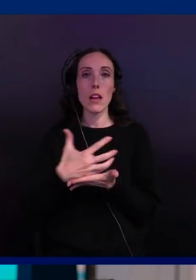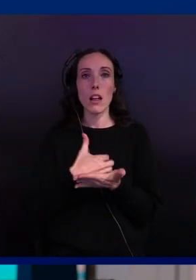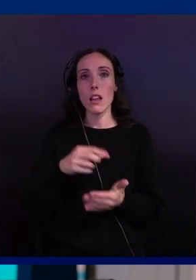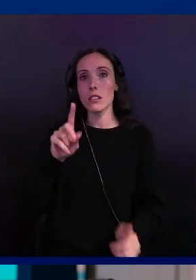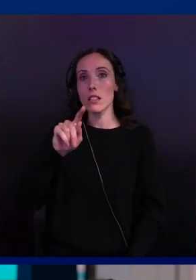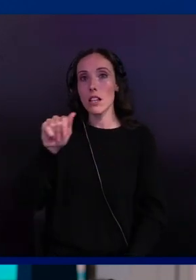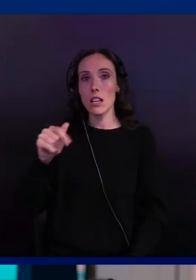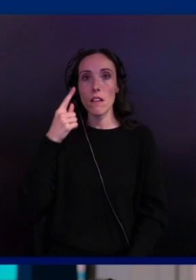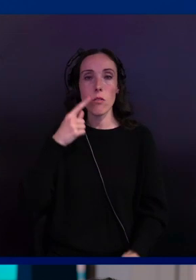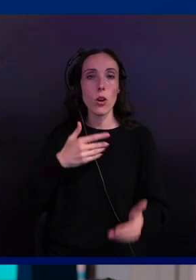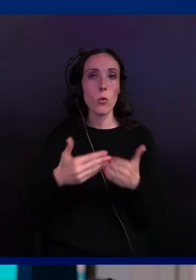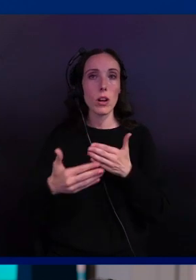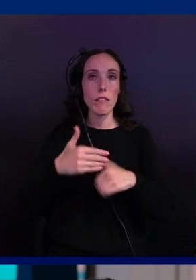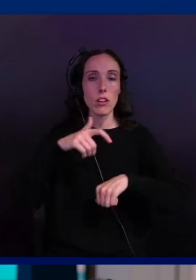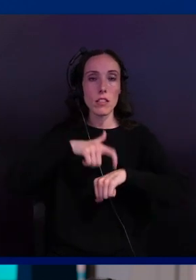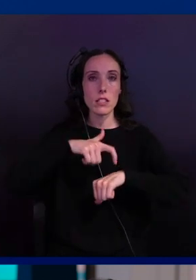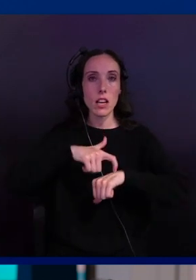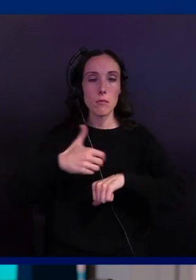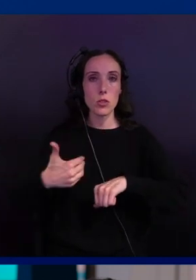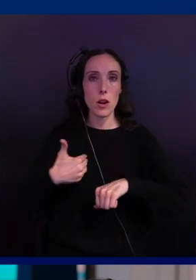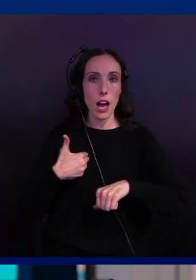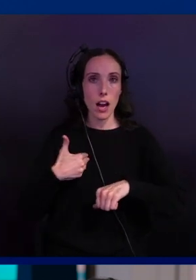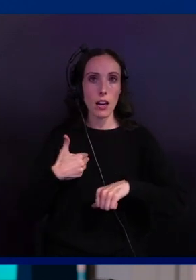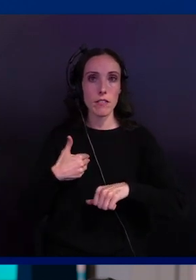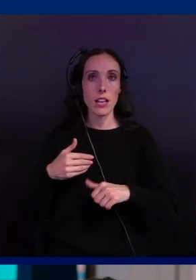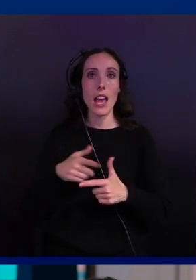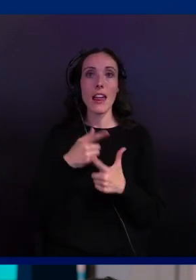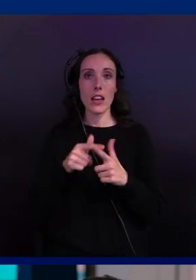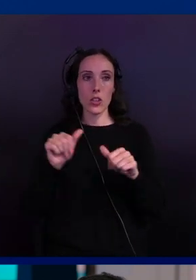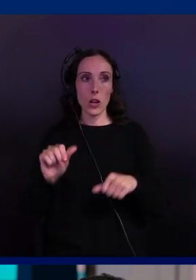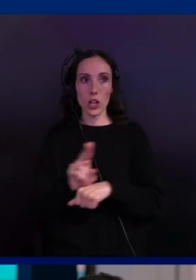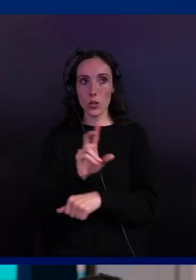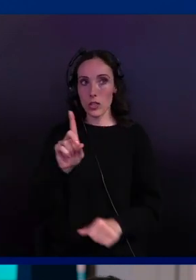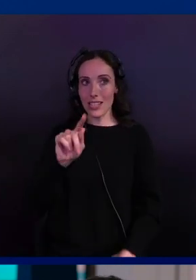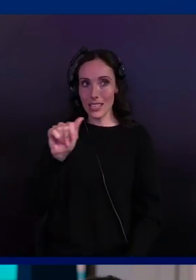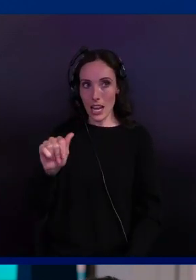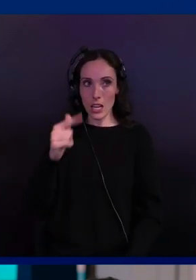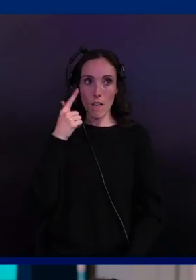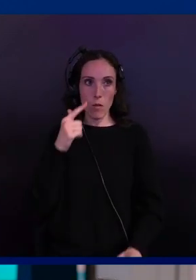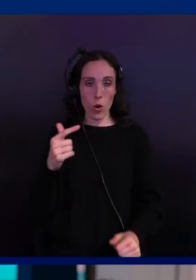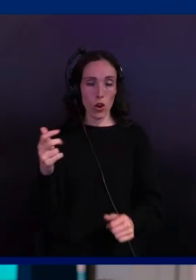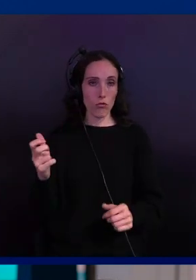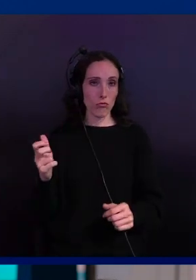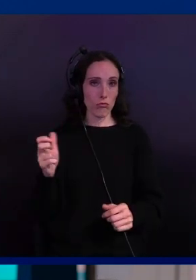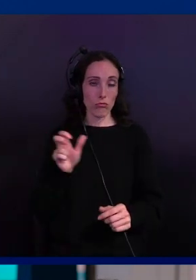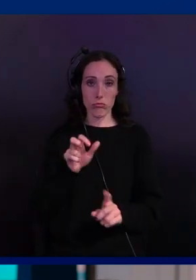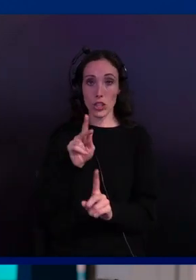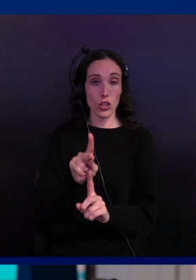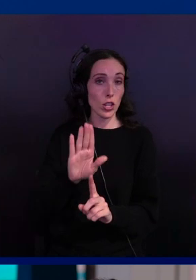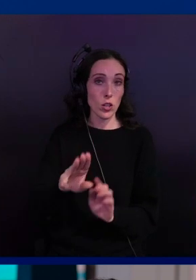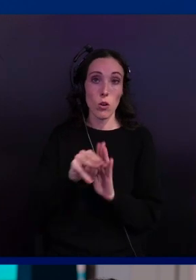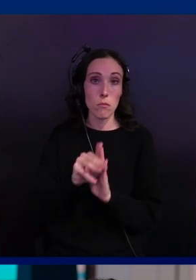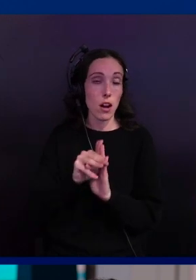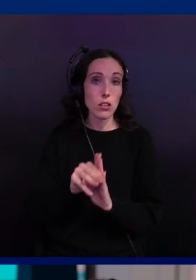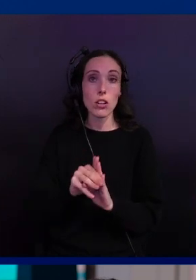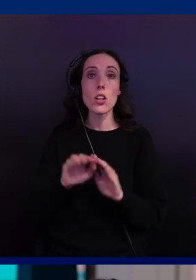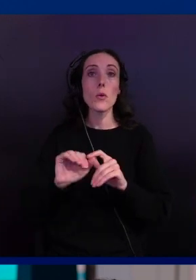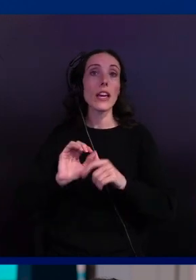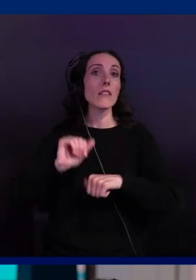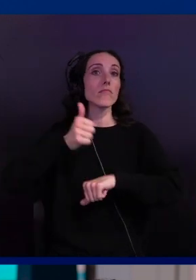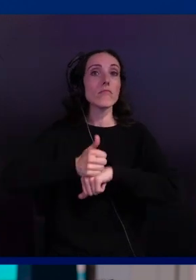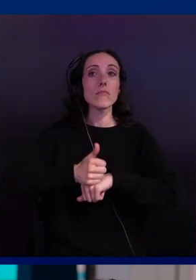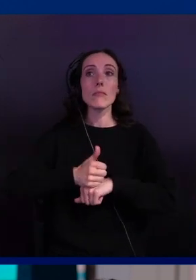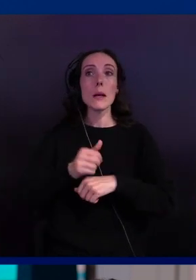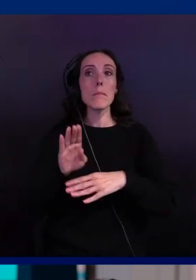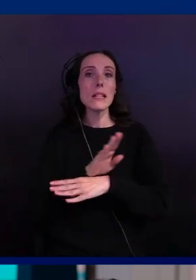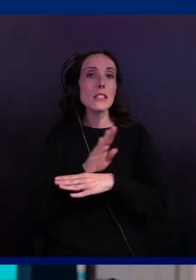the transactions are coming, so that you can use that data for retraining your model. And then you can create a business intelligence report to look